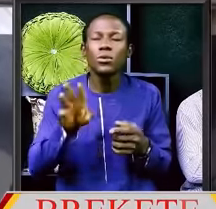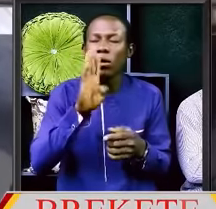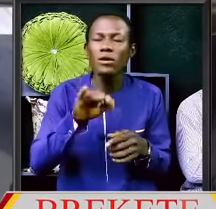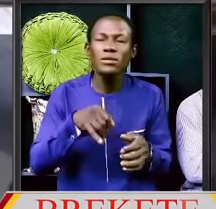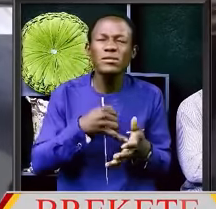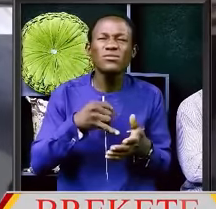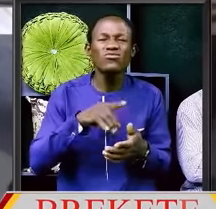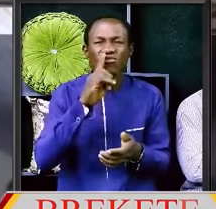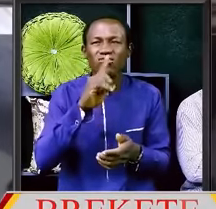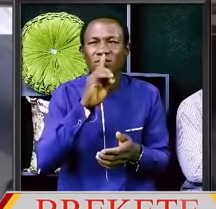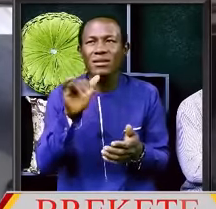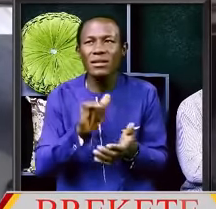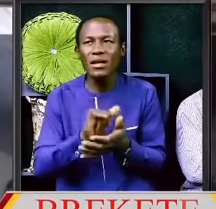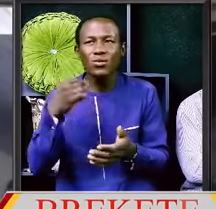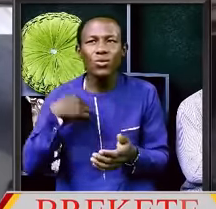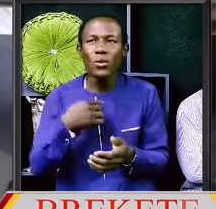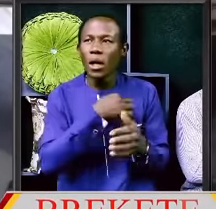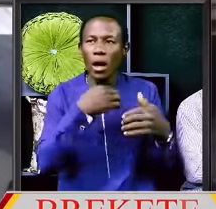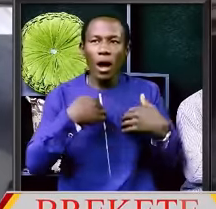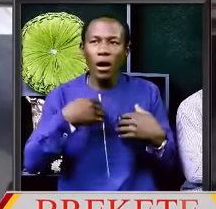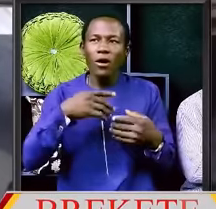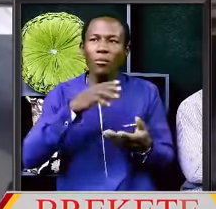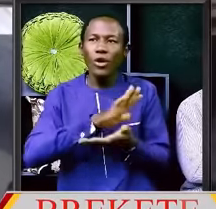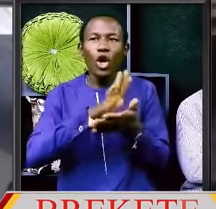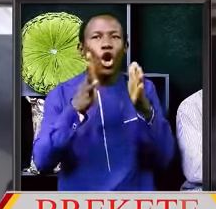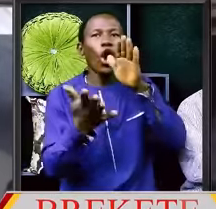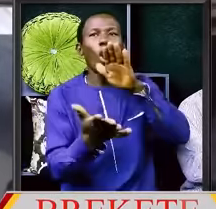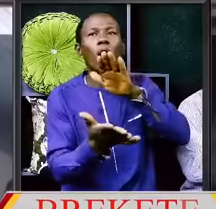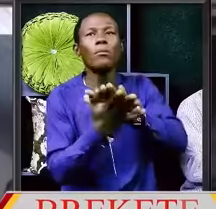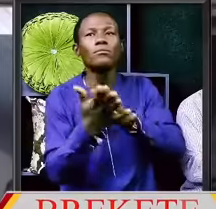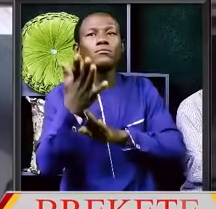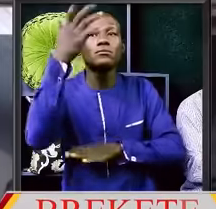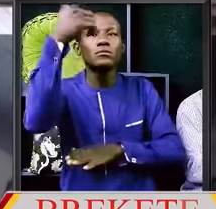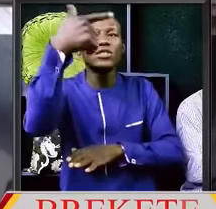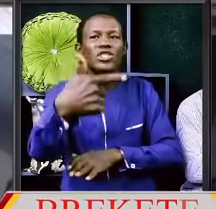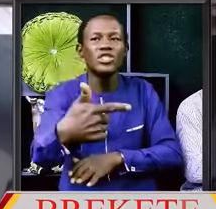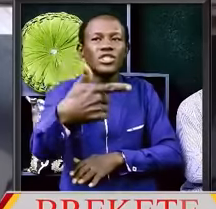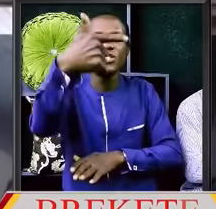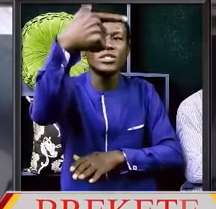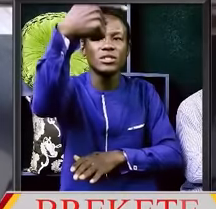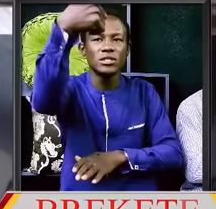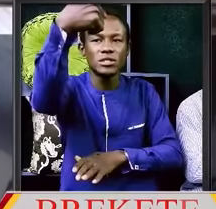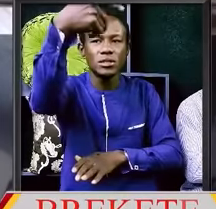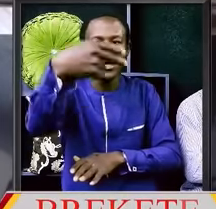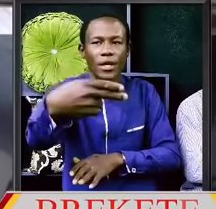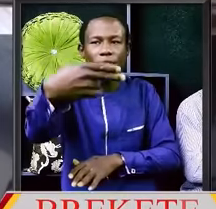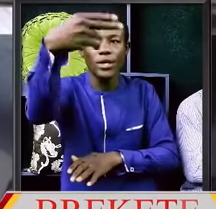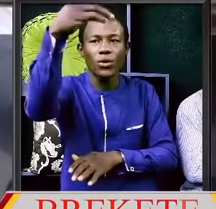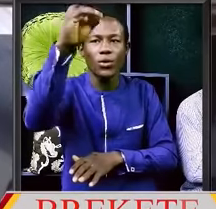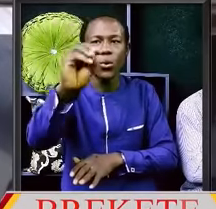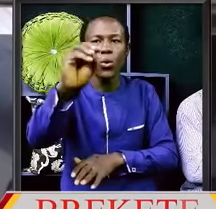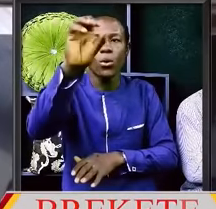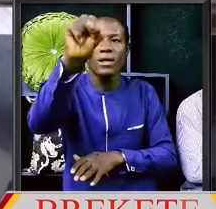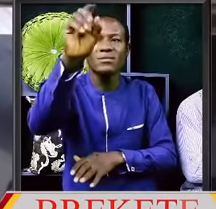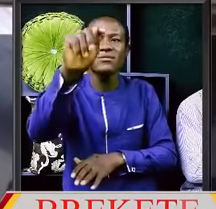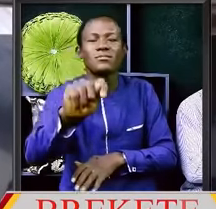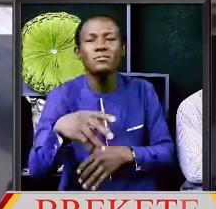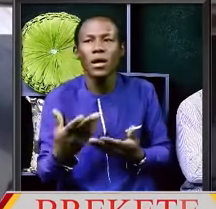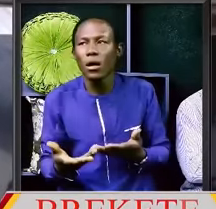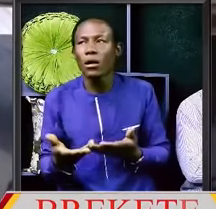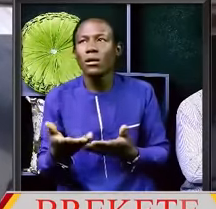from afar. If somebody come talk, say, this motor way day down, so you resemble Akaramakala